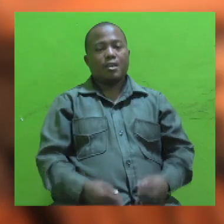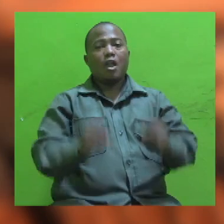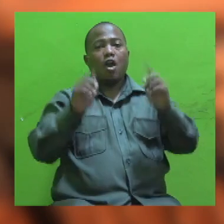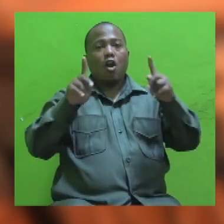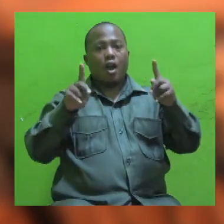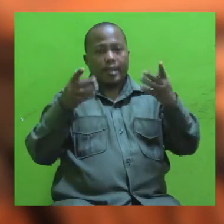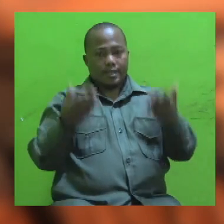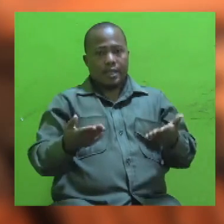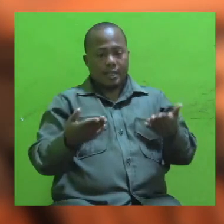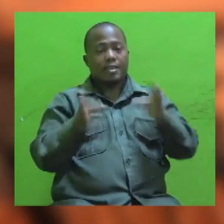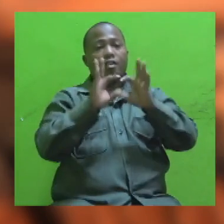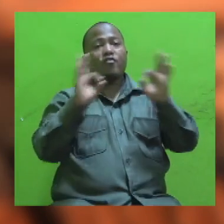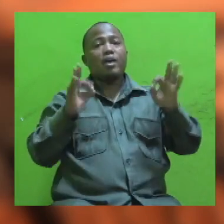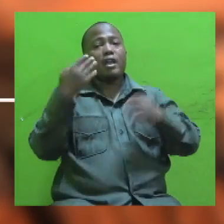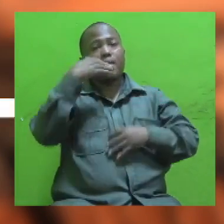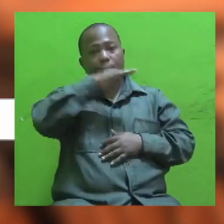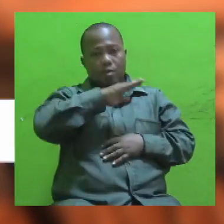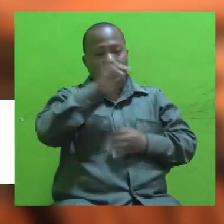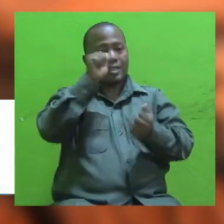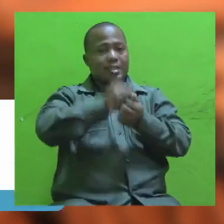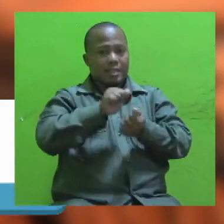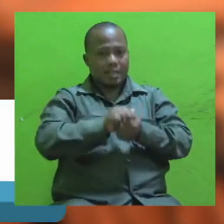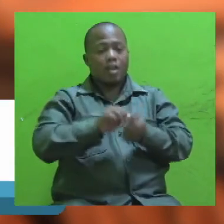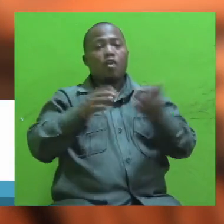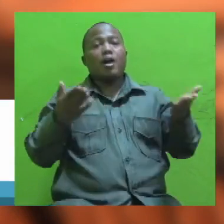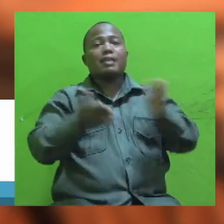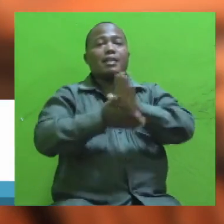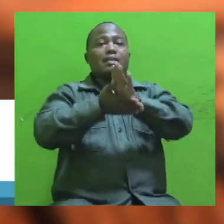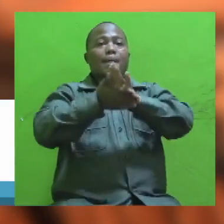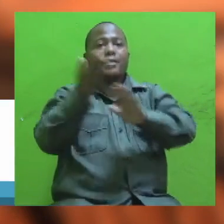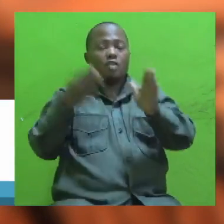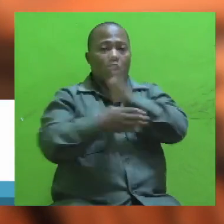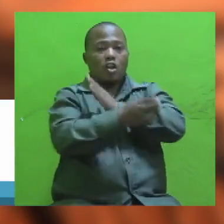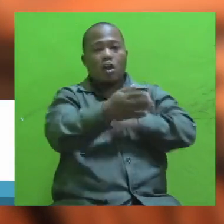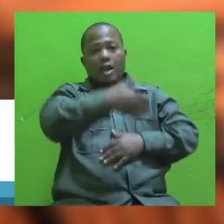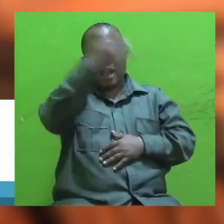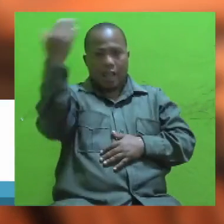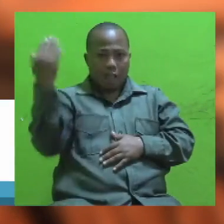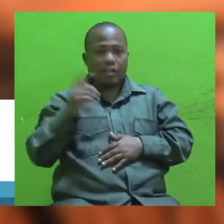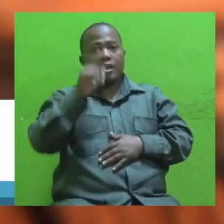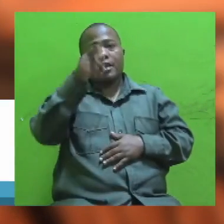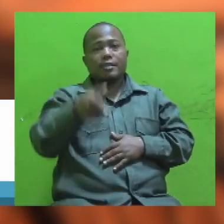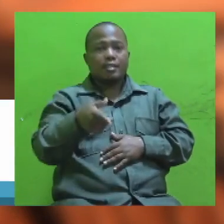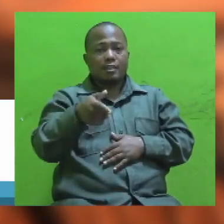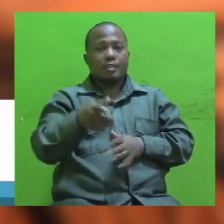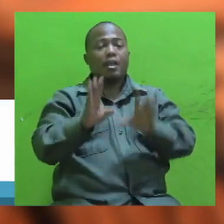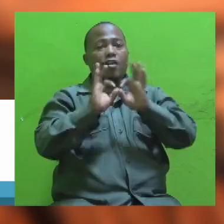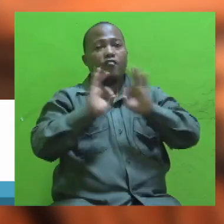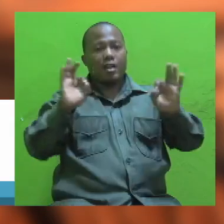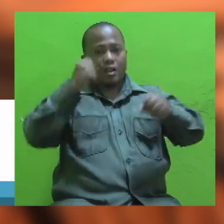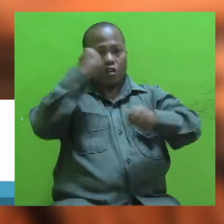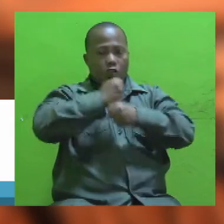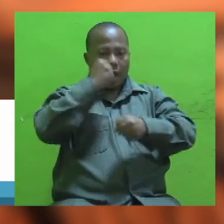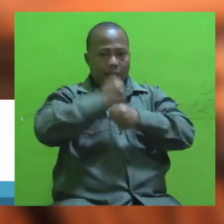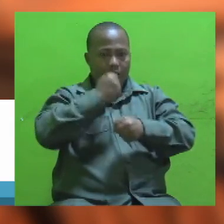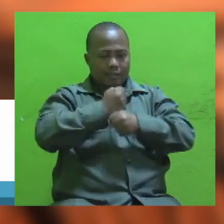So they are very important things when we establish the local government, and local government are very active in working within